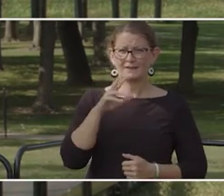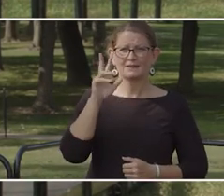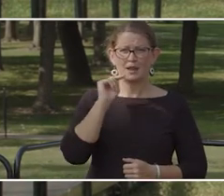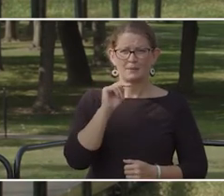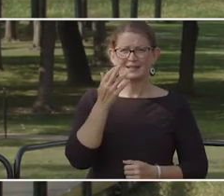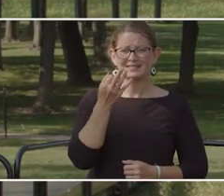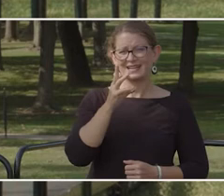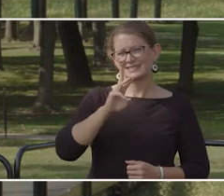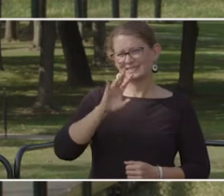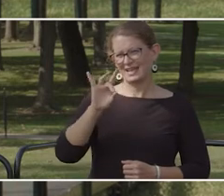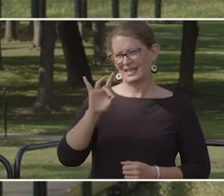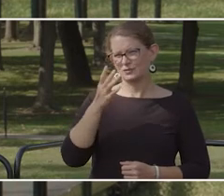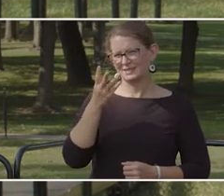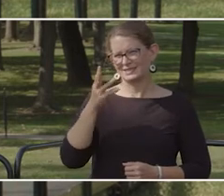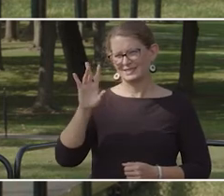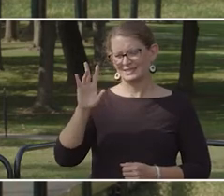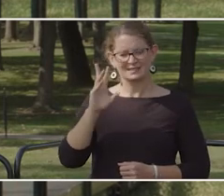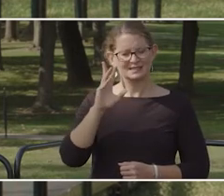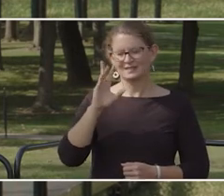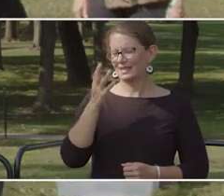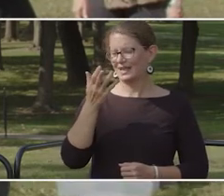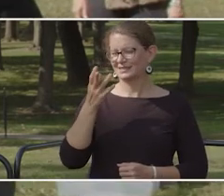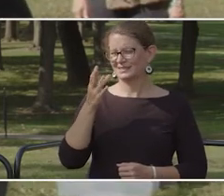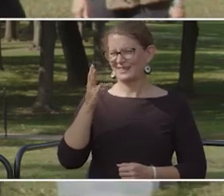Vietnam, 1968 to 1970.